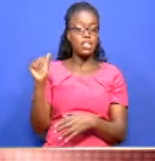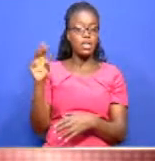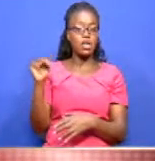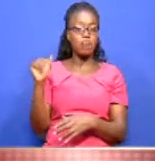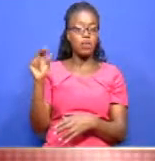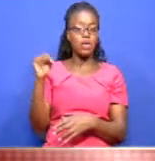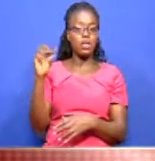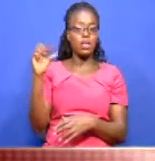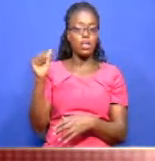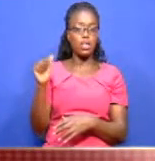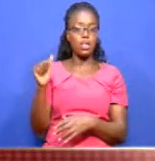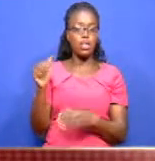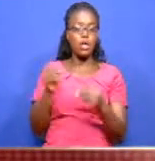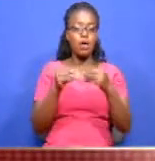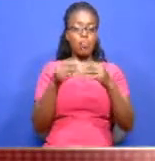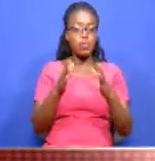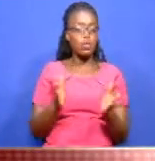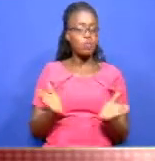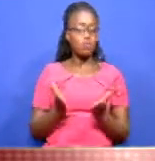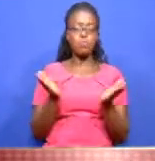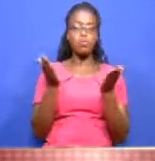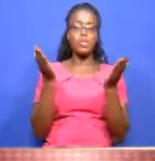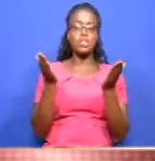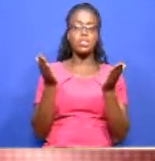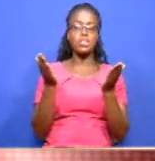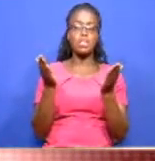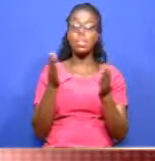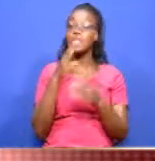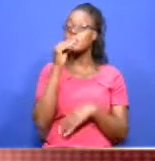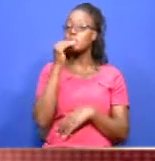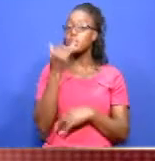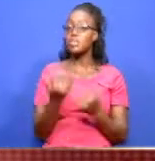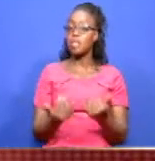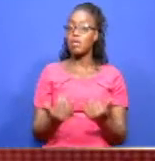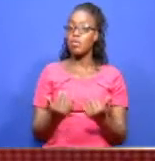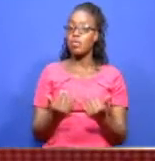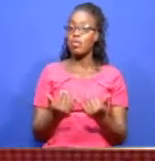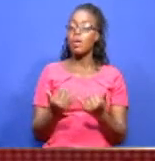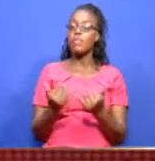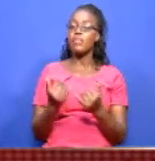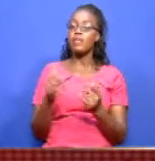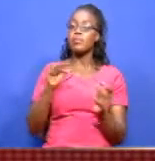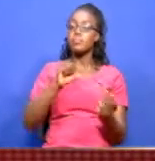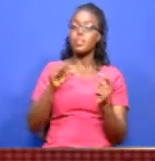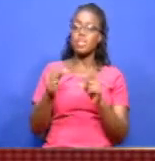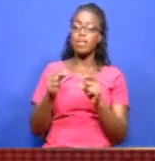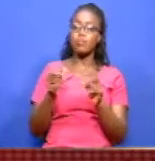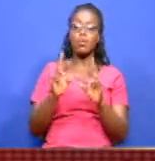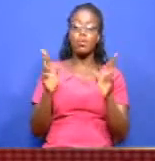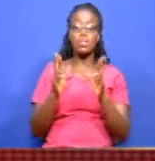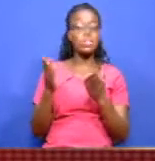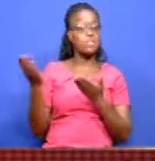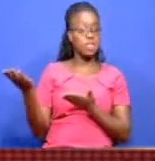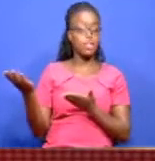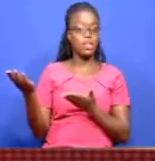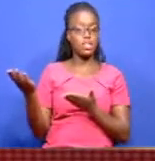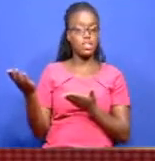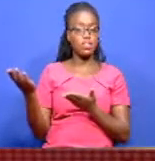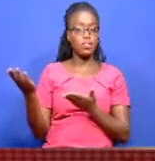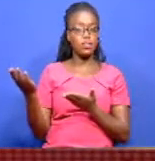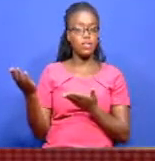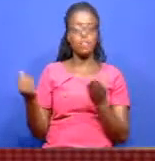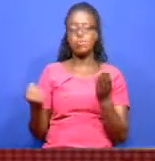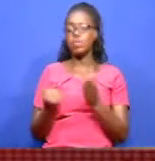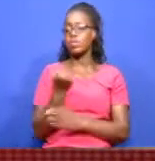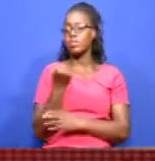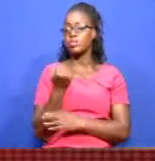we have already mobilized, and as I speak, the mobile lab is already in Namanga and is being set up.